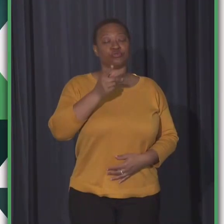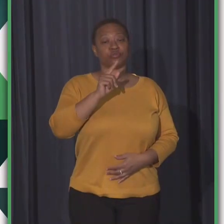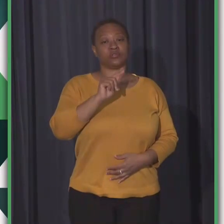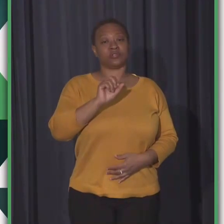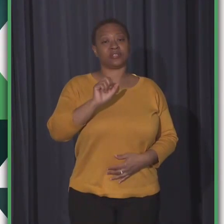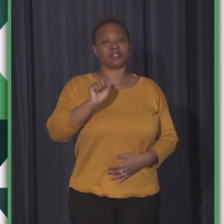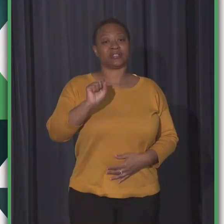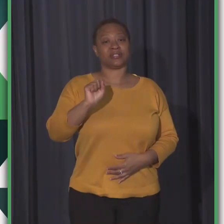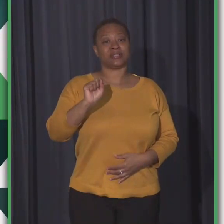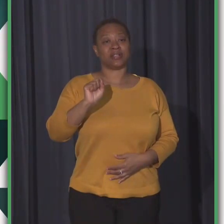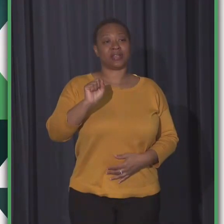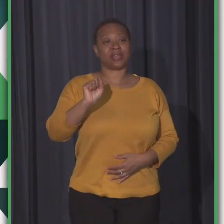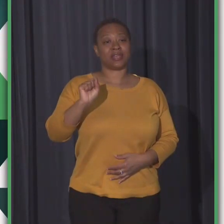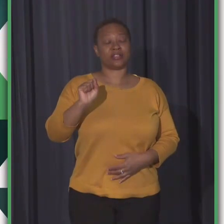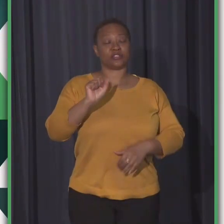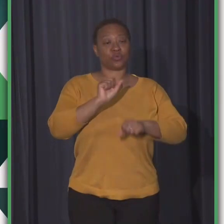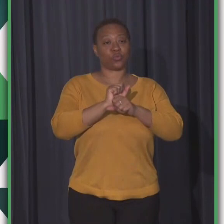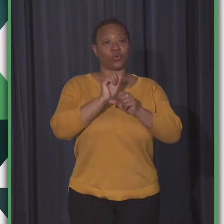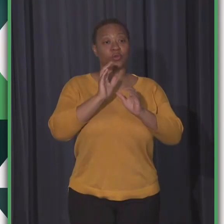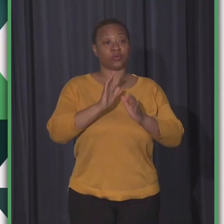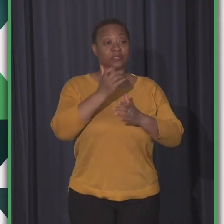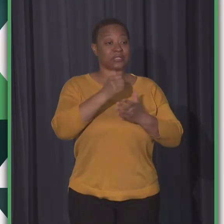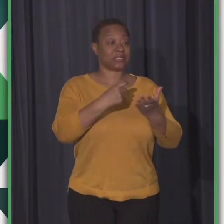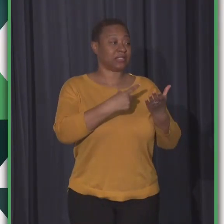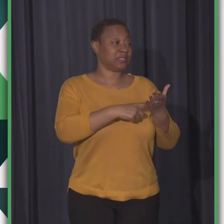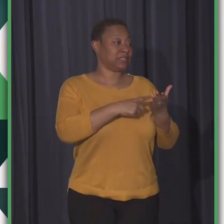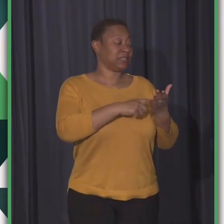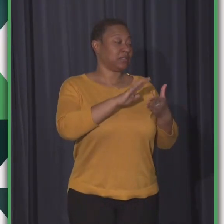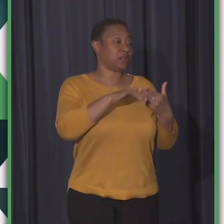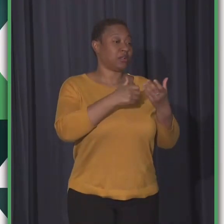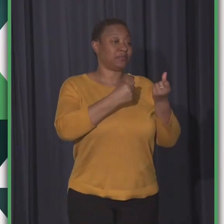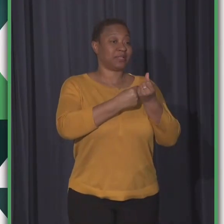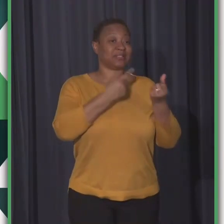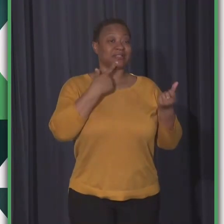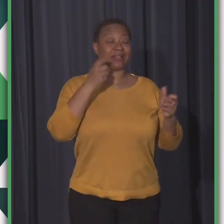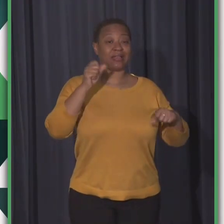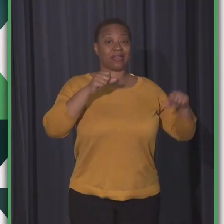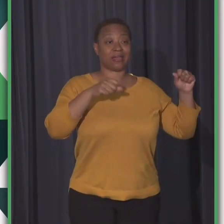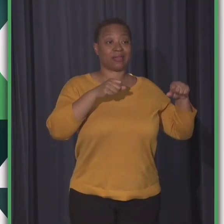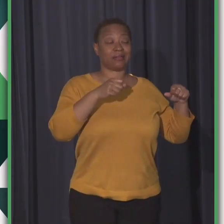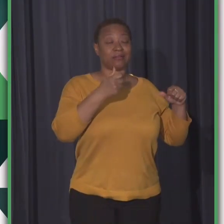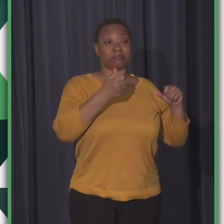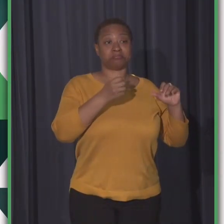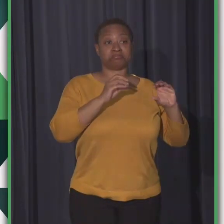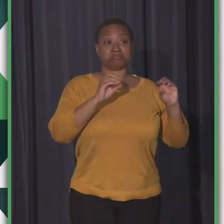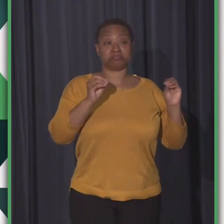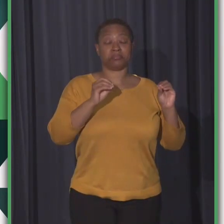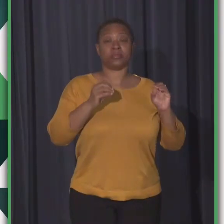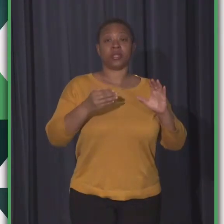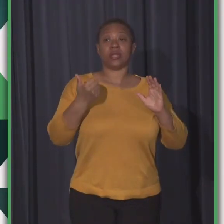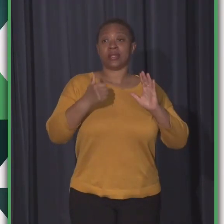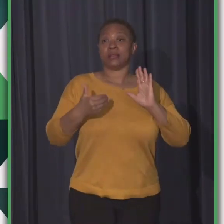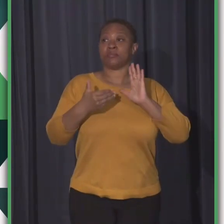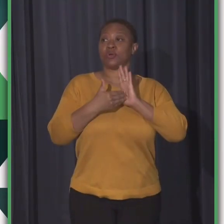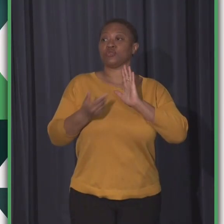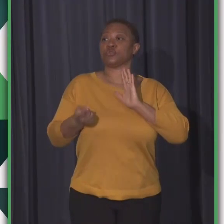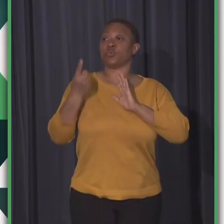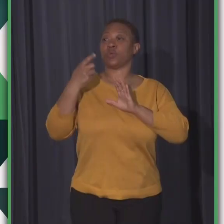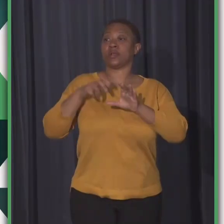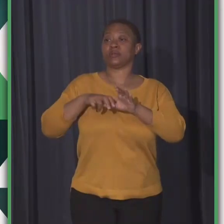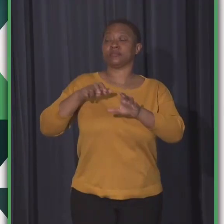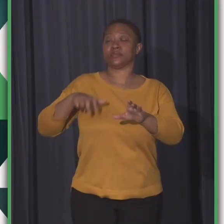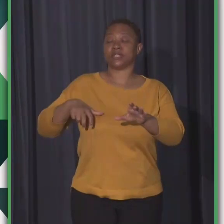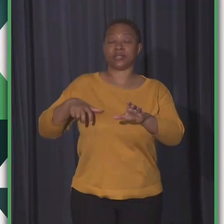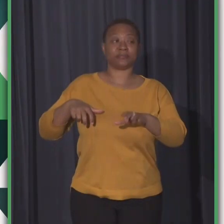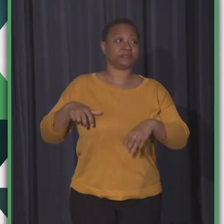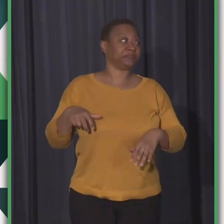workers. Any discussion? All in favor say aye. Aye. Anyone opposed? Abstain. If you